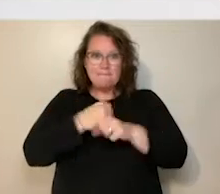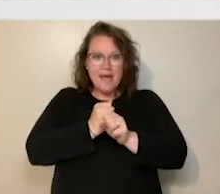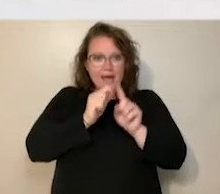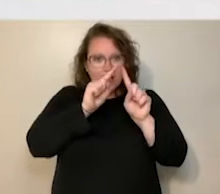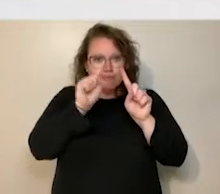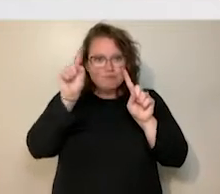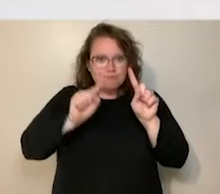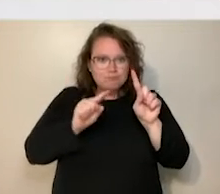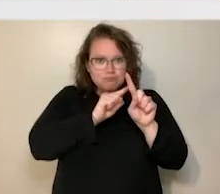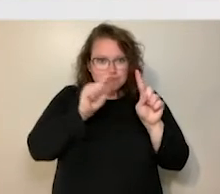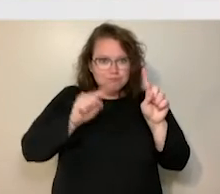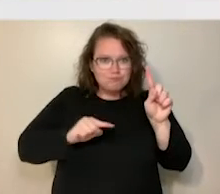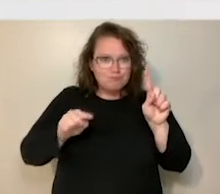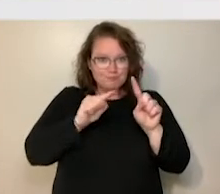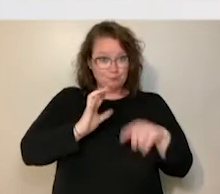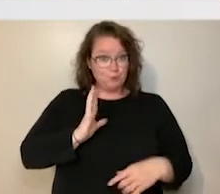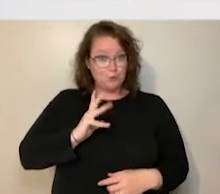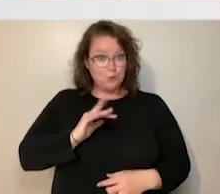web design.